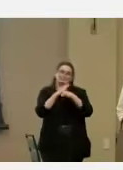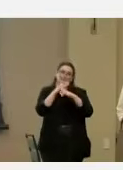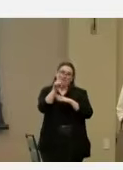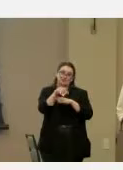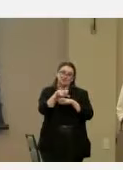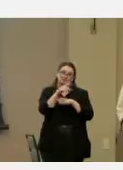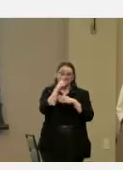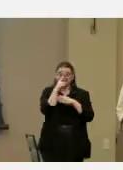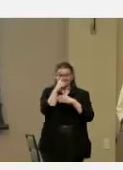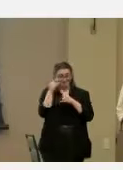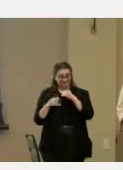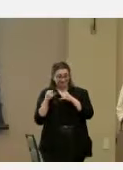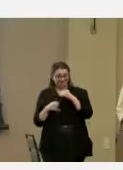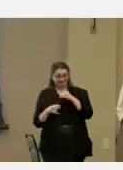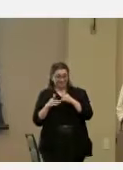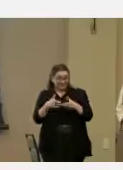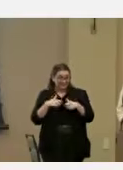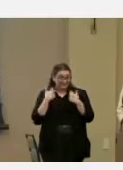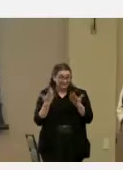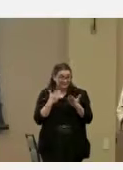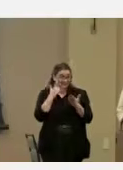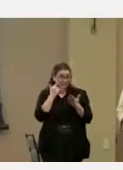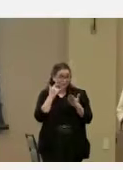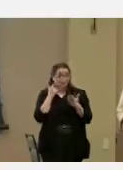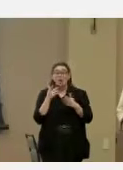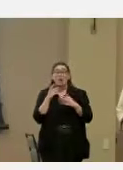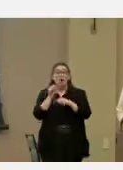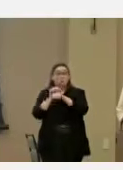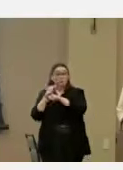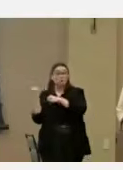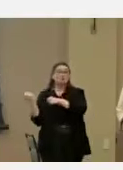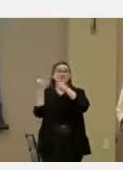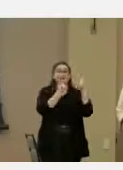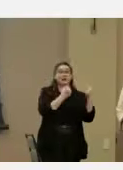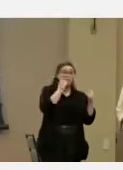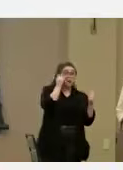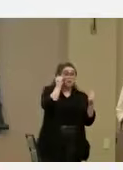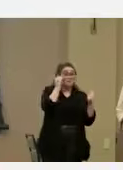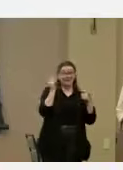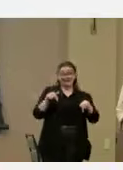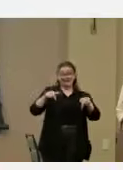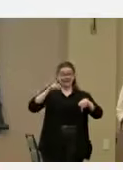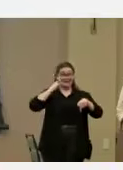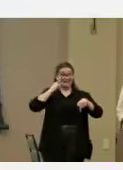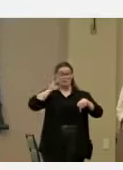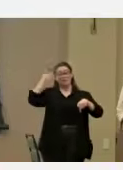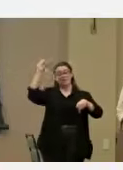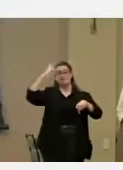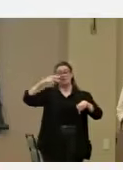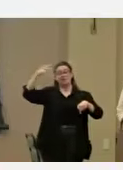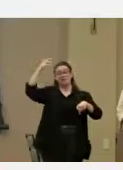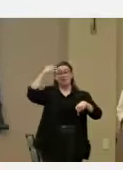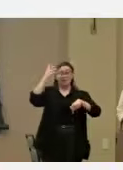then finally, especially if you're living in California, on your way home from work, our sun is still beaming and shining. I